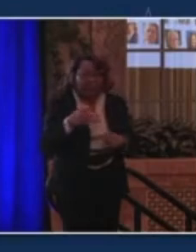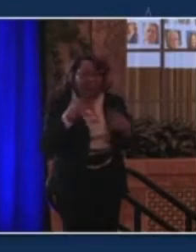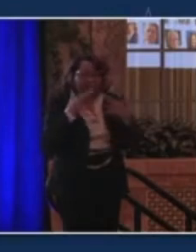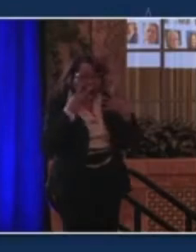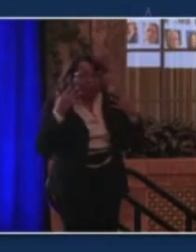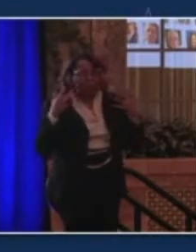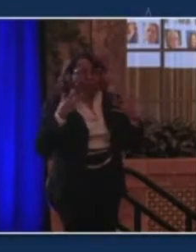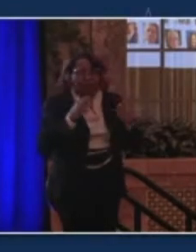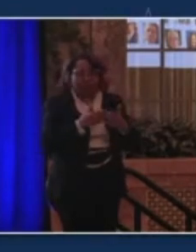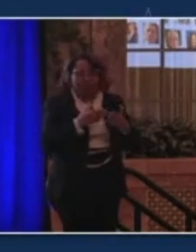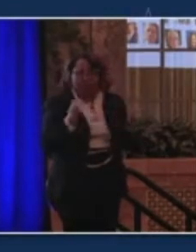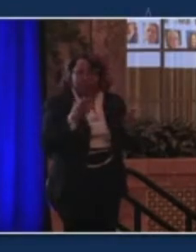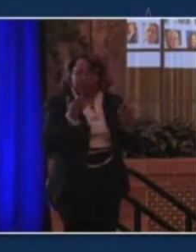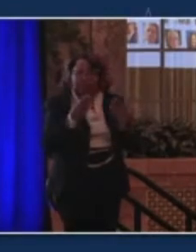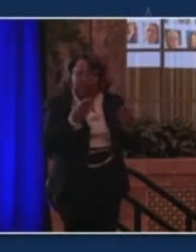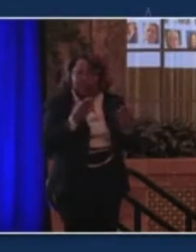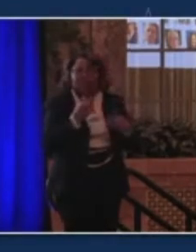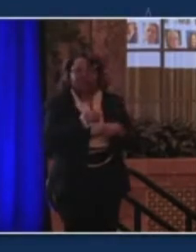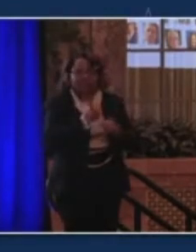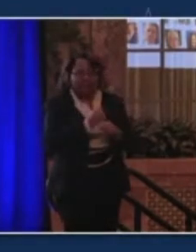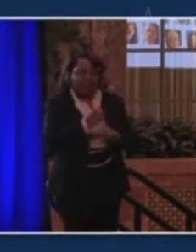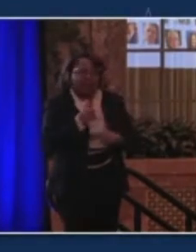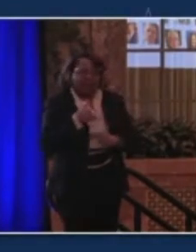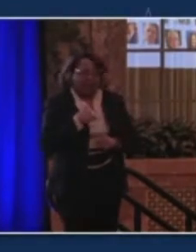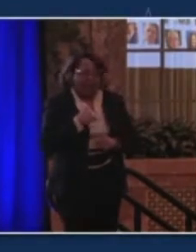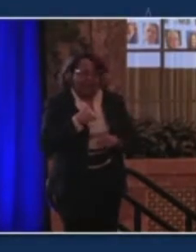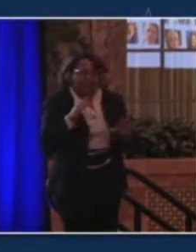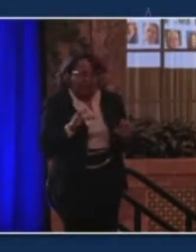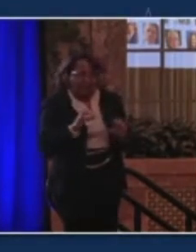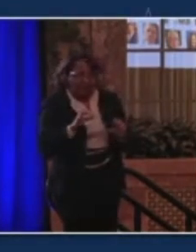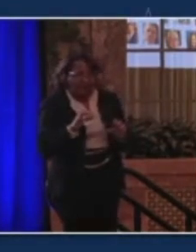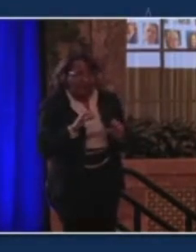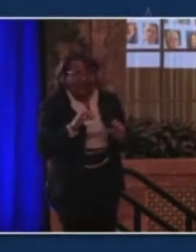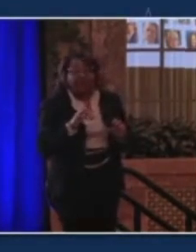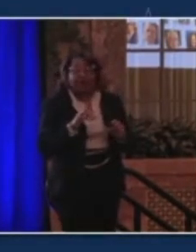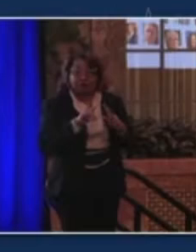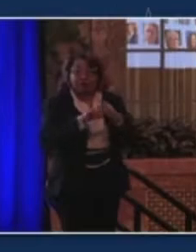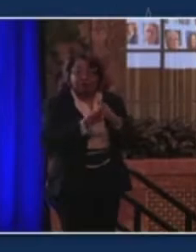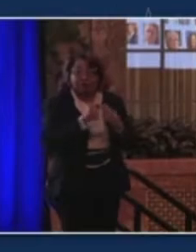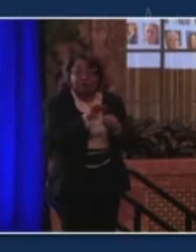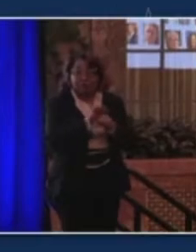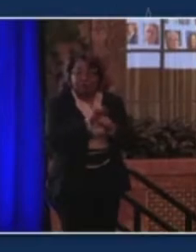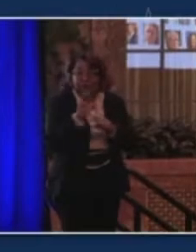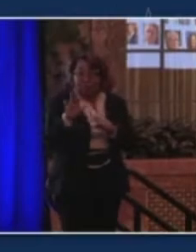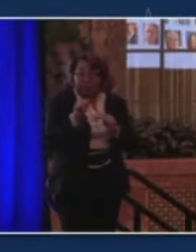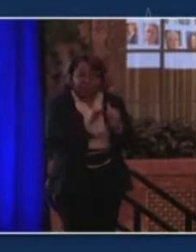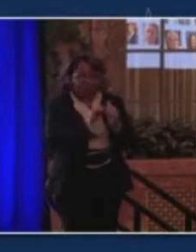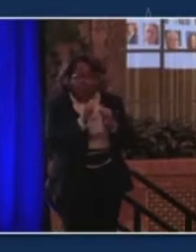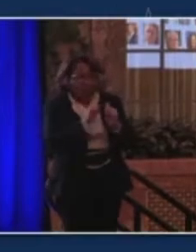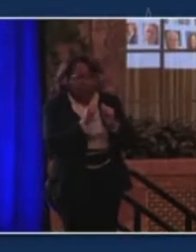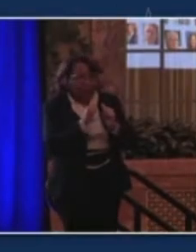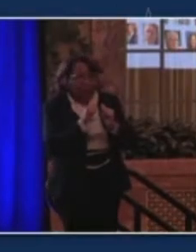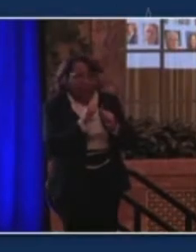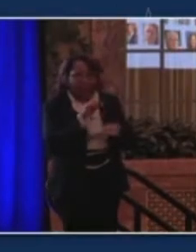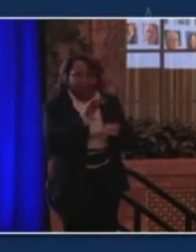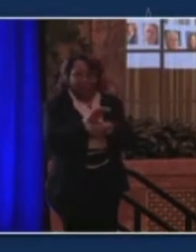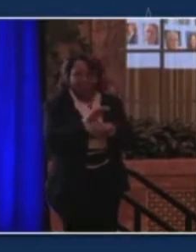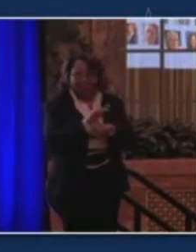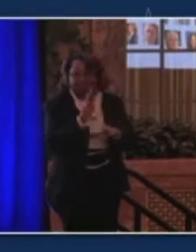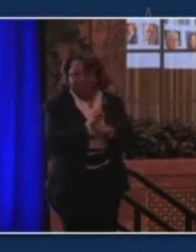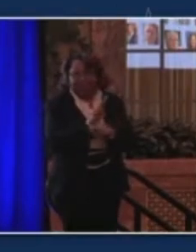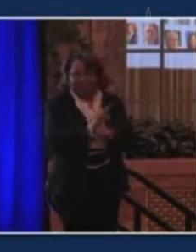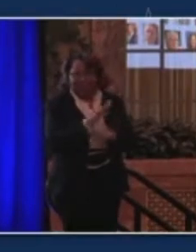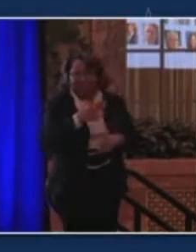servant, well, it drove me to act. And so I went to work on his campaign, and tonight I proudly wear